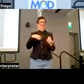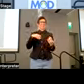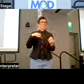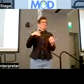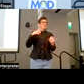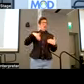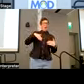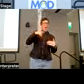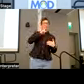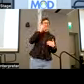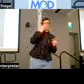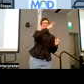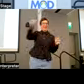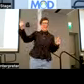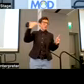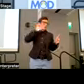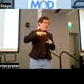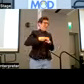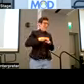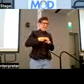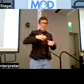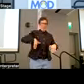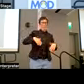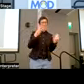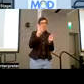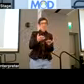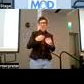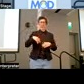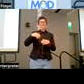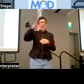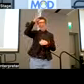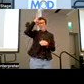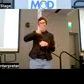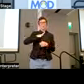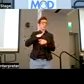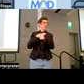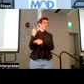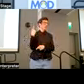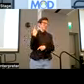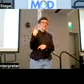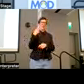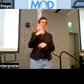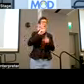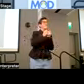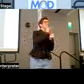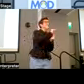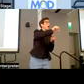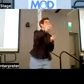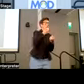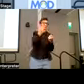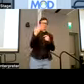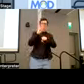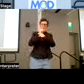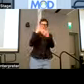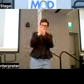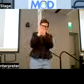know my name. But I can tell you that this gentleman and I in a team of other people have been working